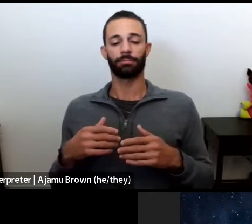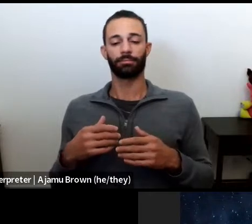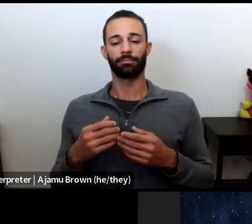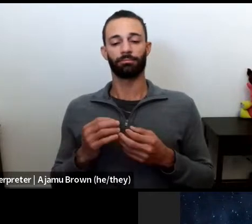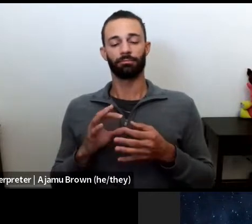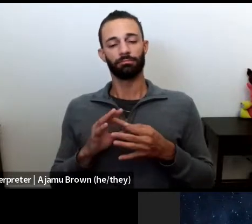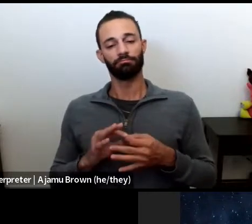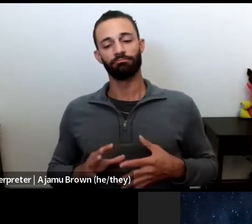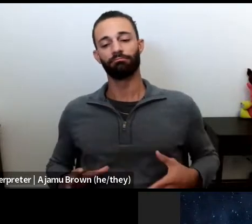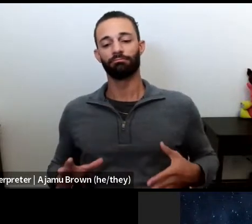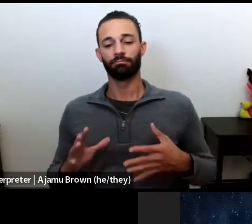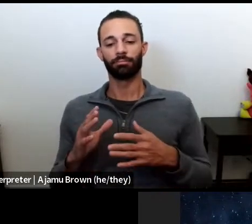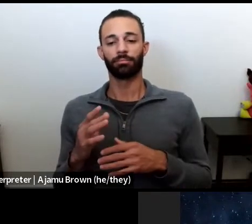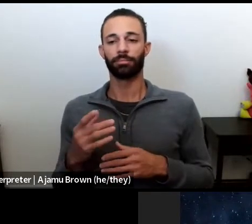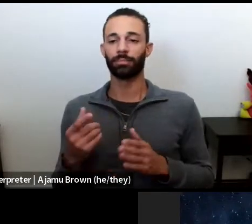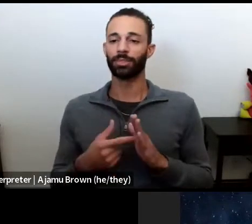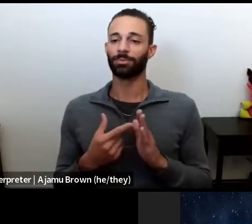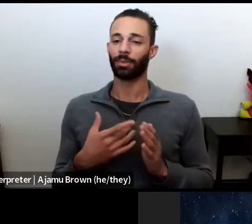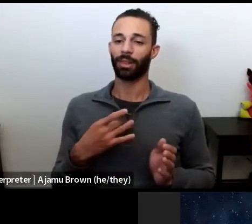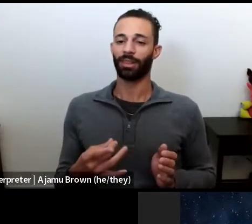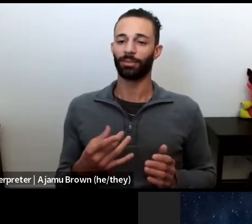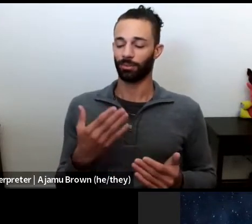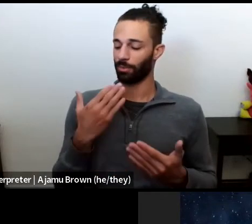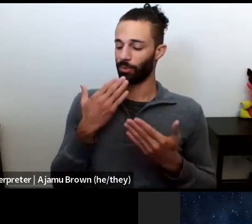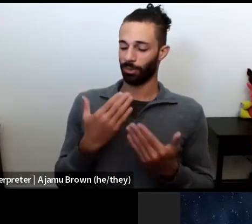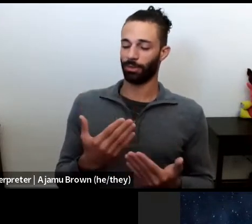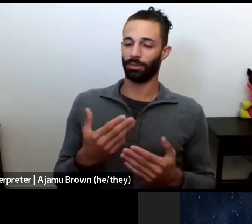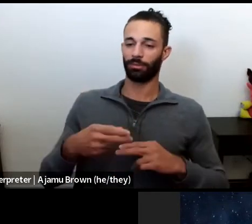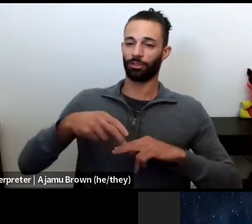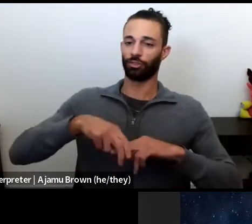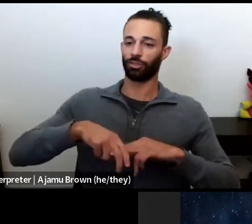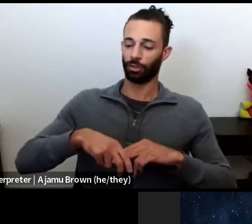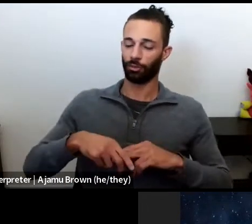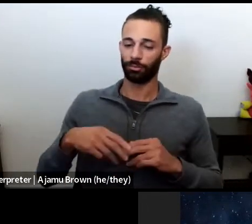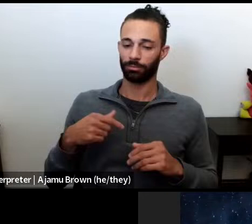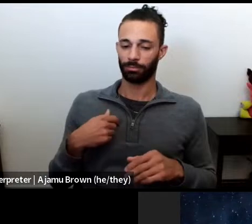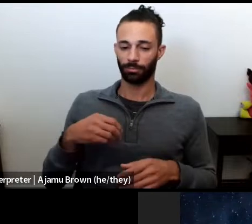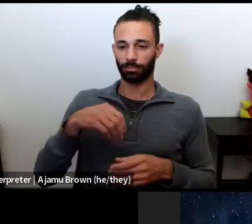Sometimes I like to thank the chair that I'm sitting in